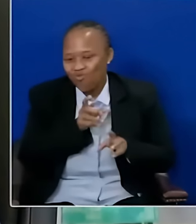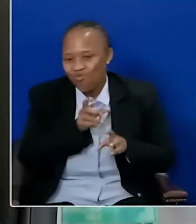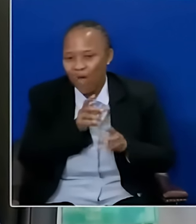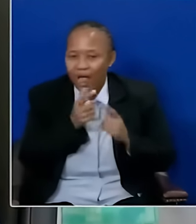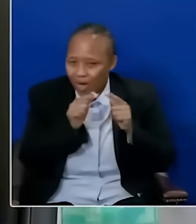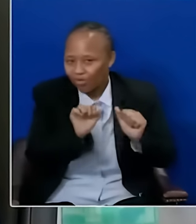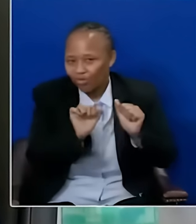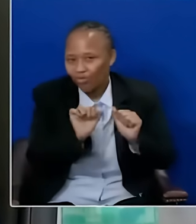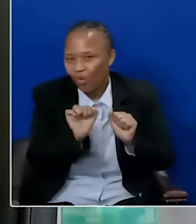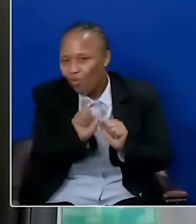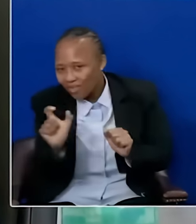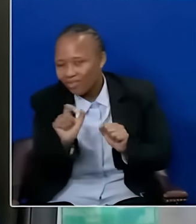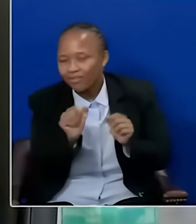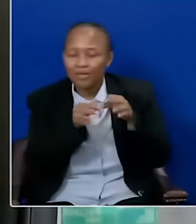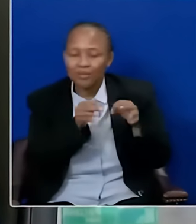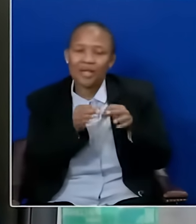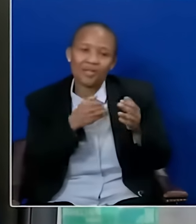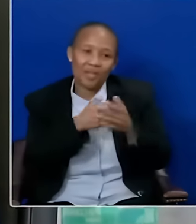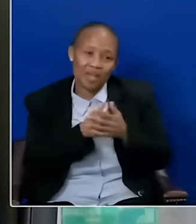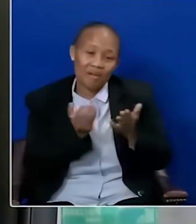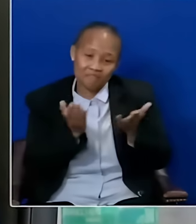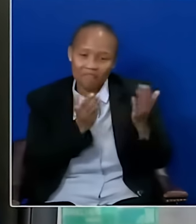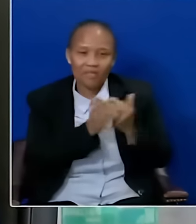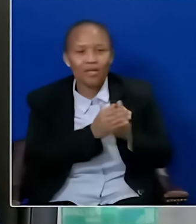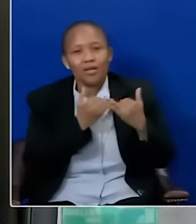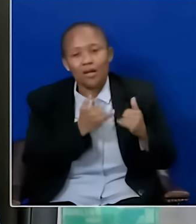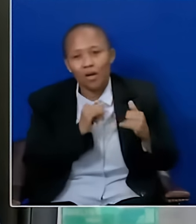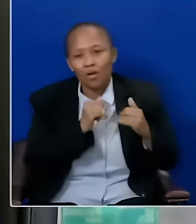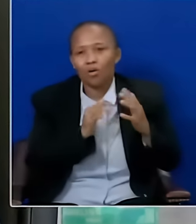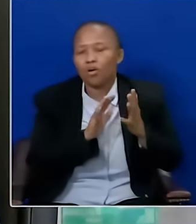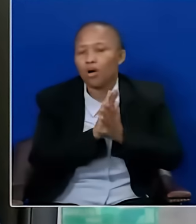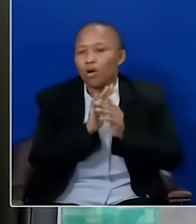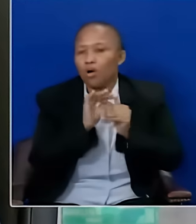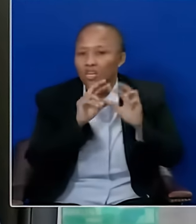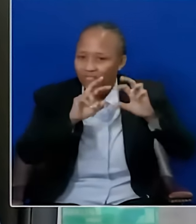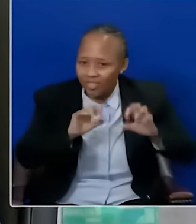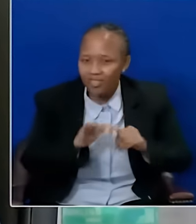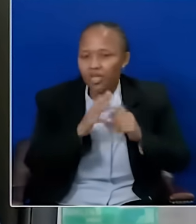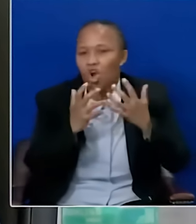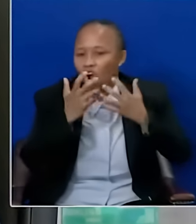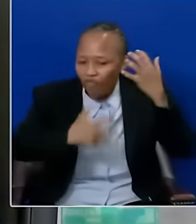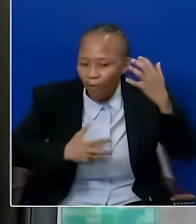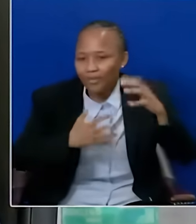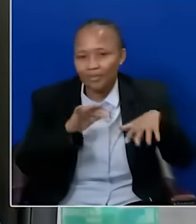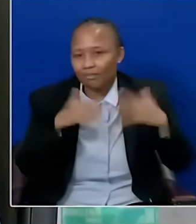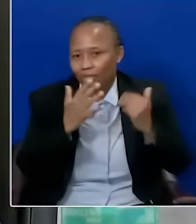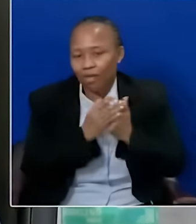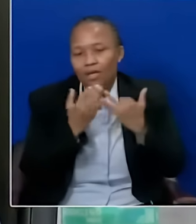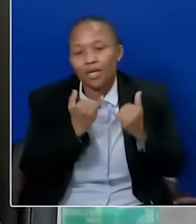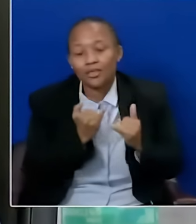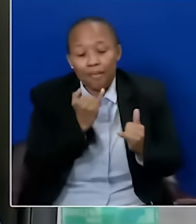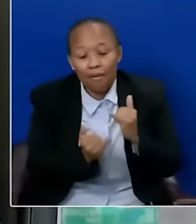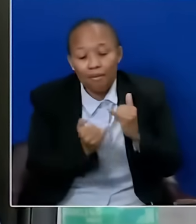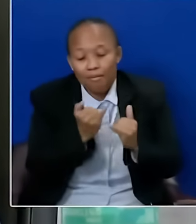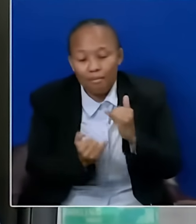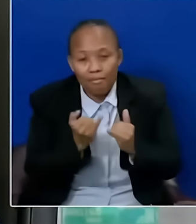The person who was investigating this non-conformance was just stating the errors as they saw them